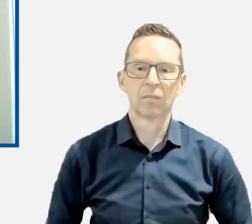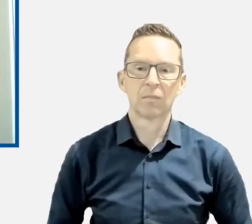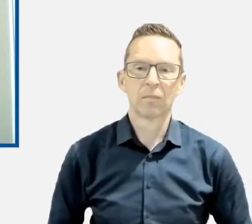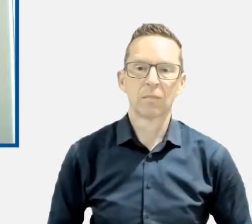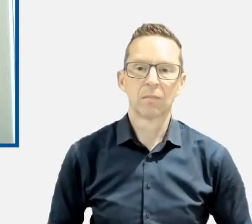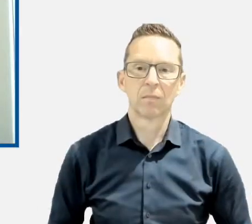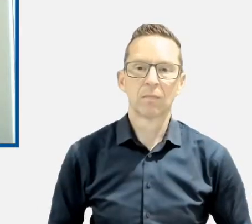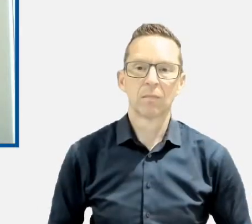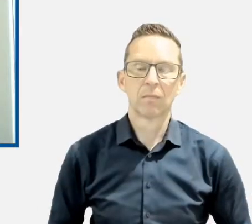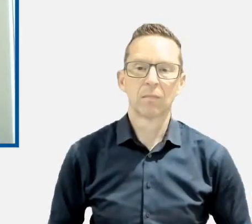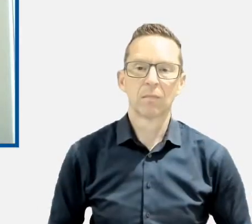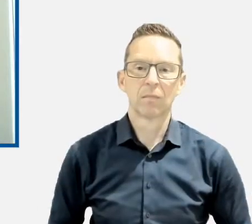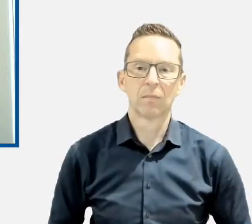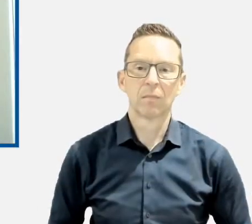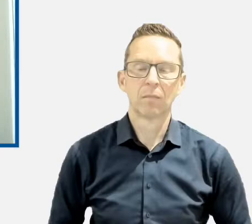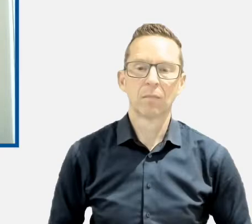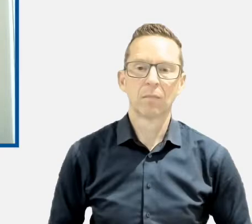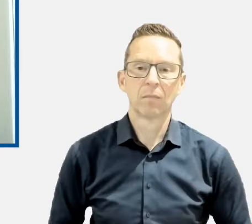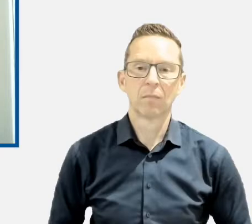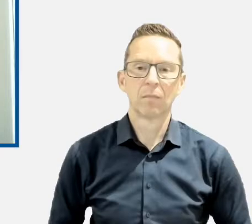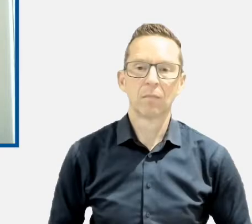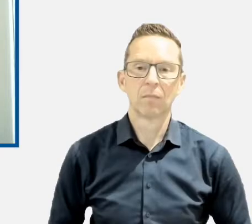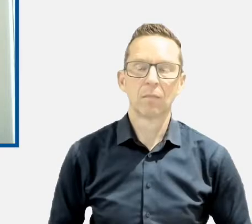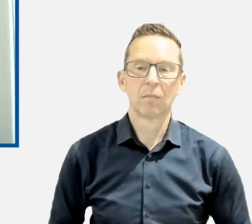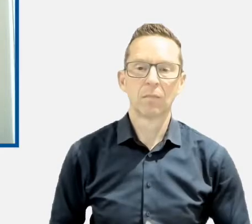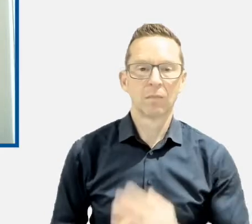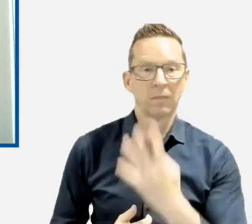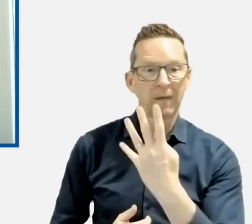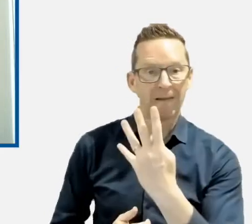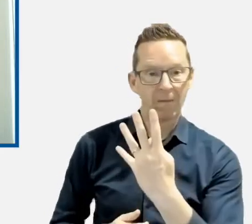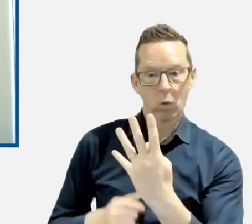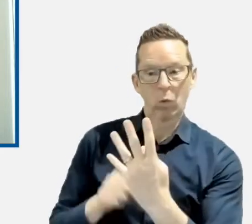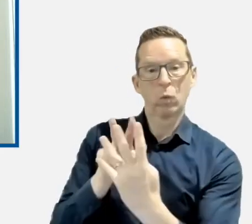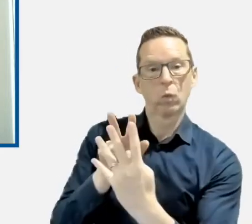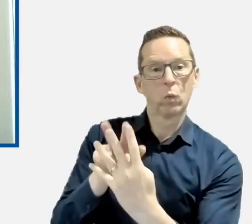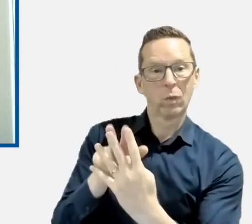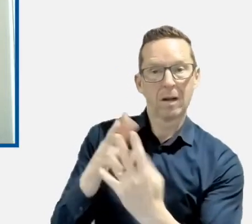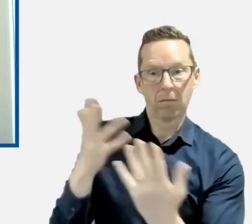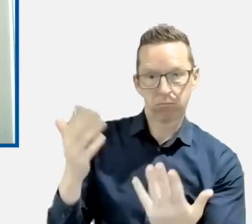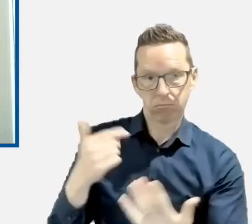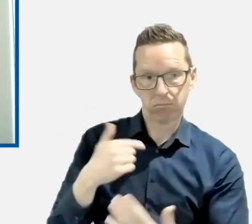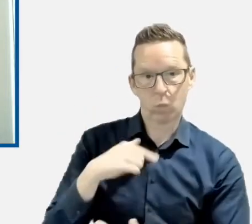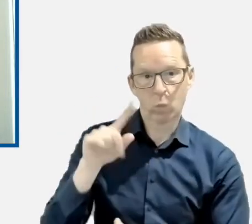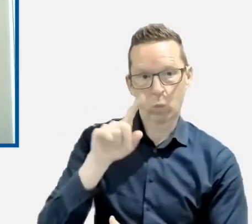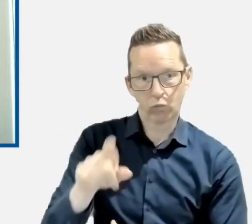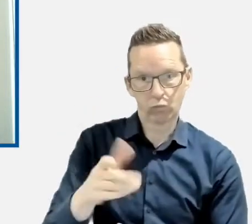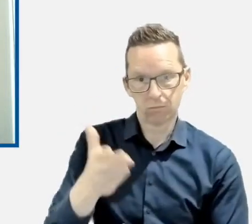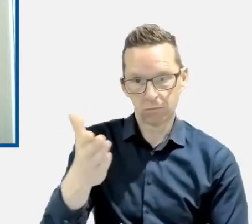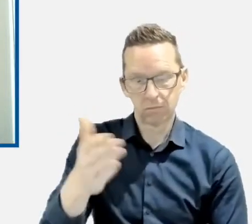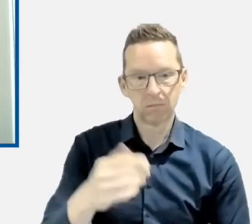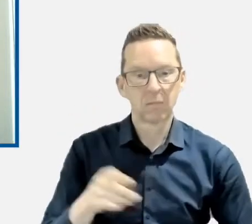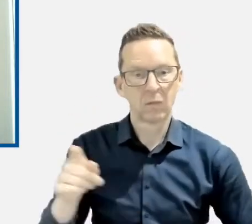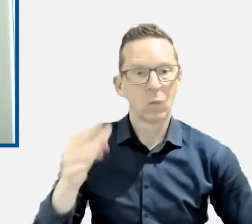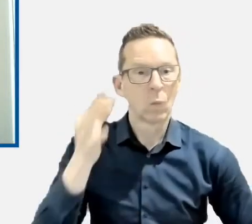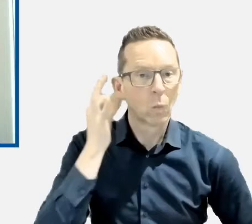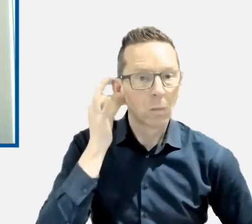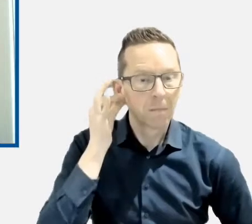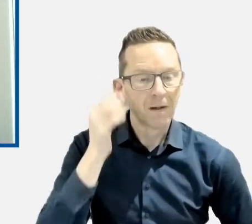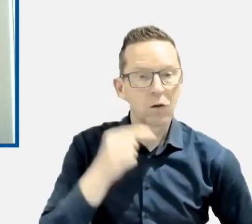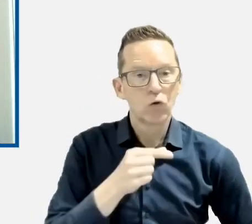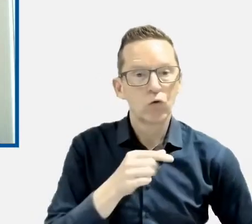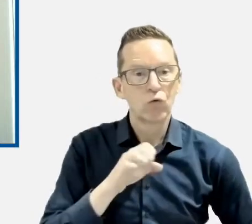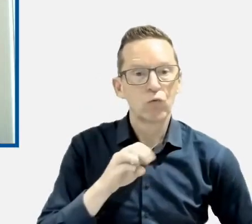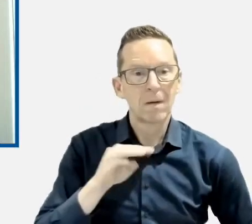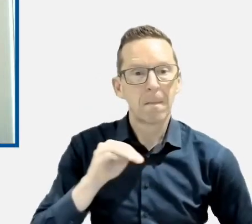question. To ask. So to Gemma, you are the head of OCHA's Humanitarian Planning